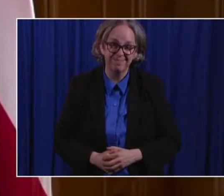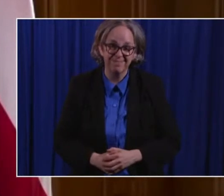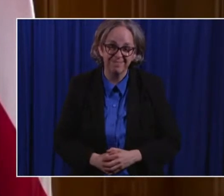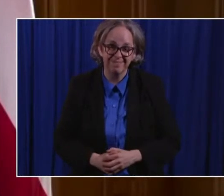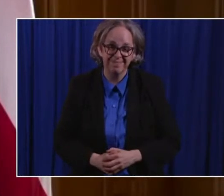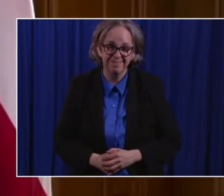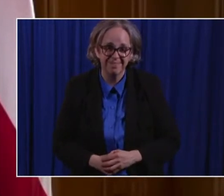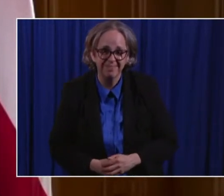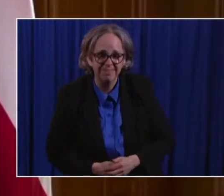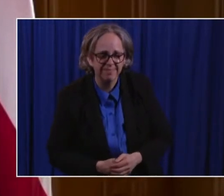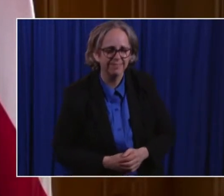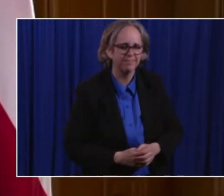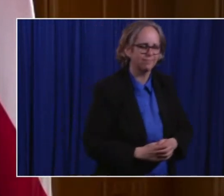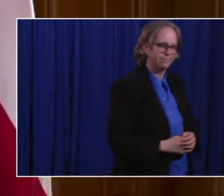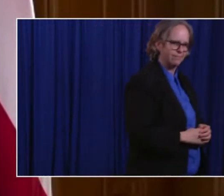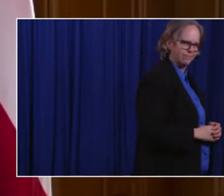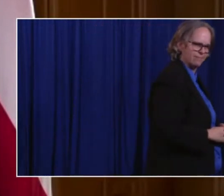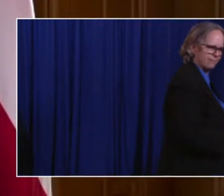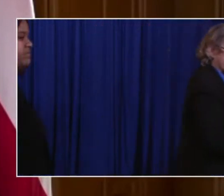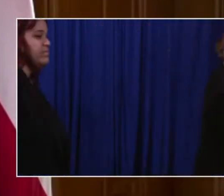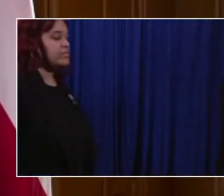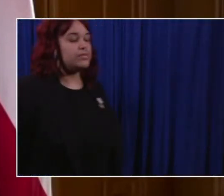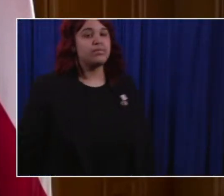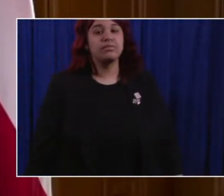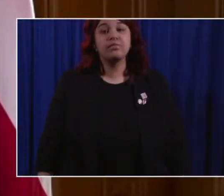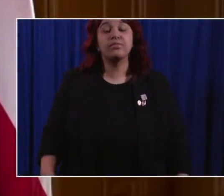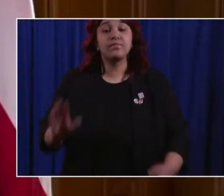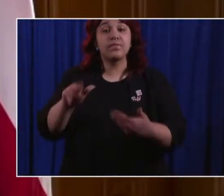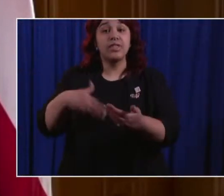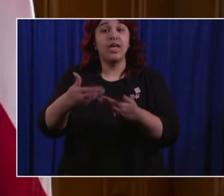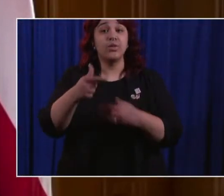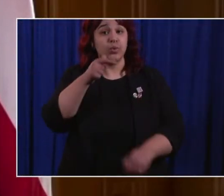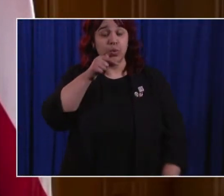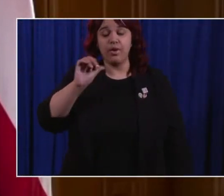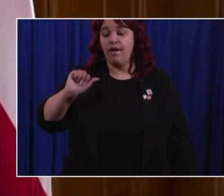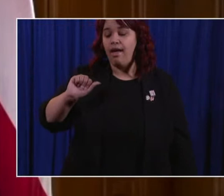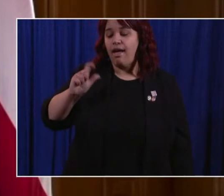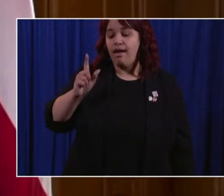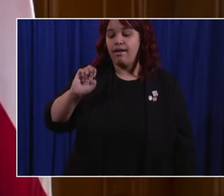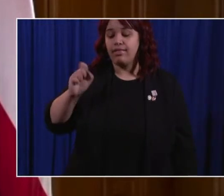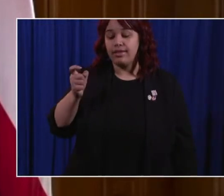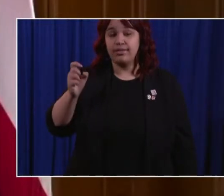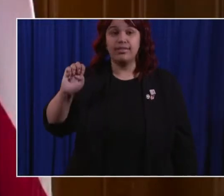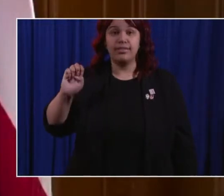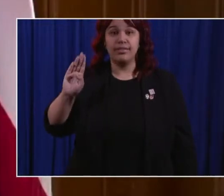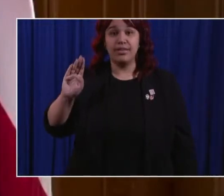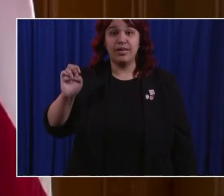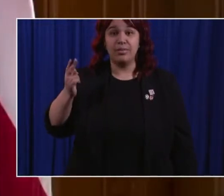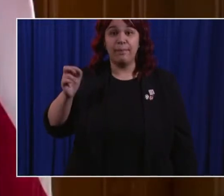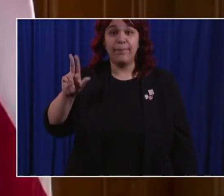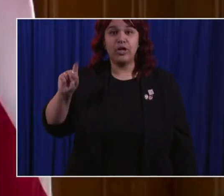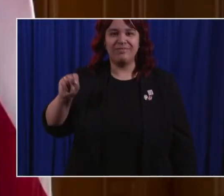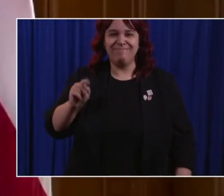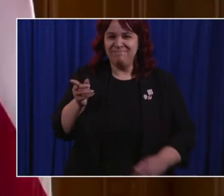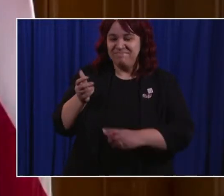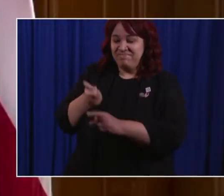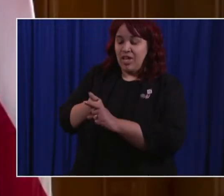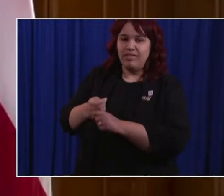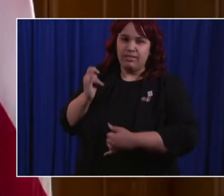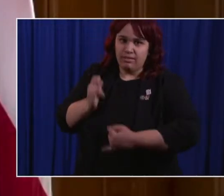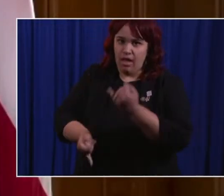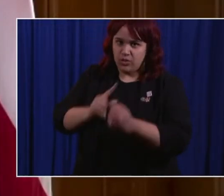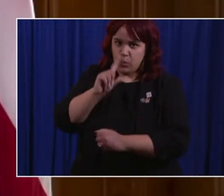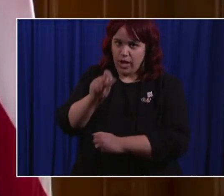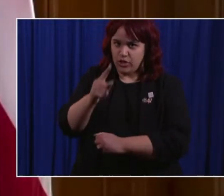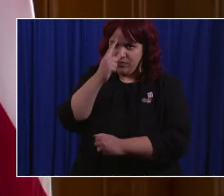Governor, next question is the last question for today, and it belongs to Alex Ebert of Bloomberg. Alex. Thanks for having us, Governor.